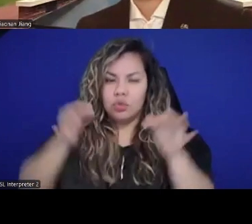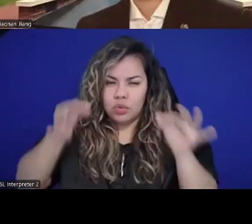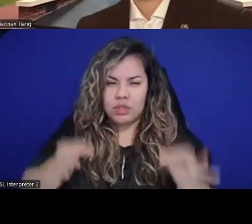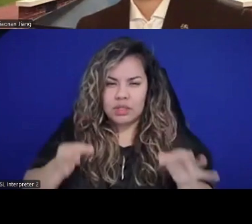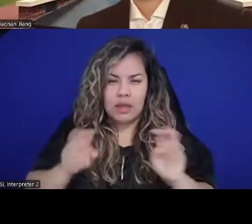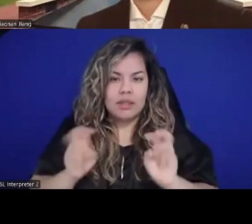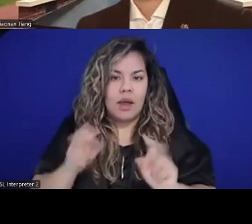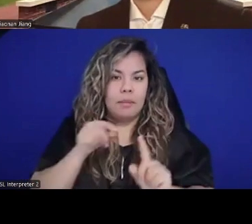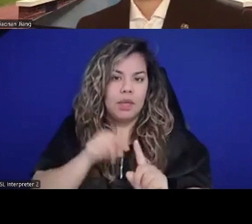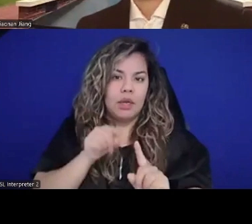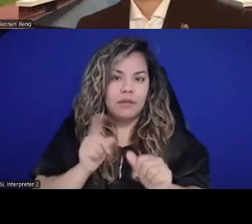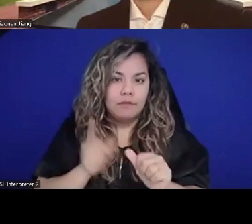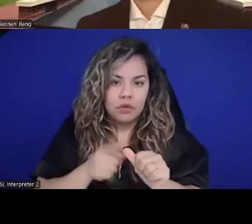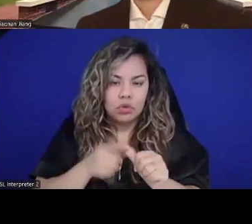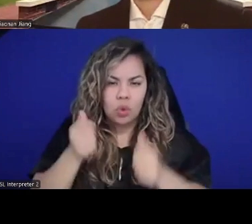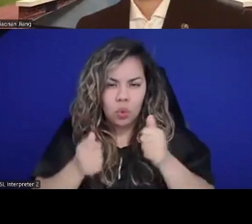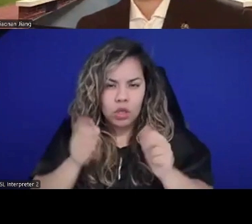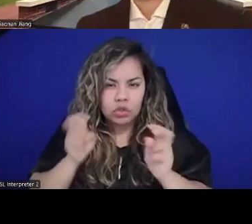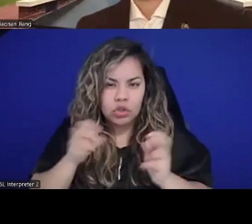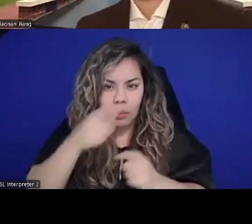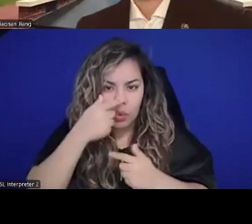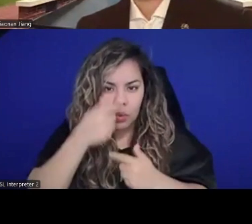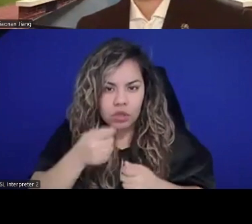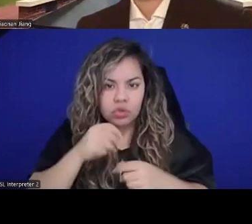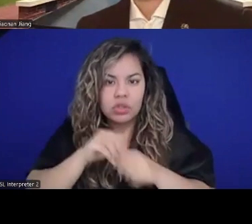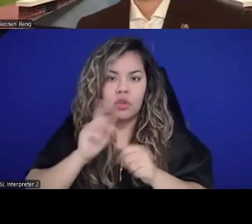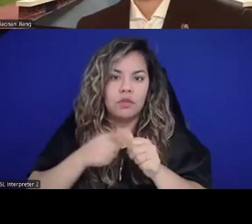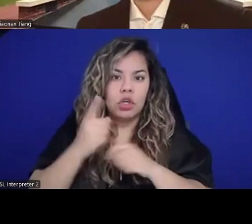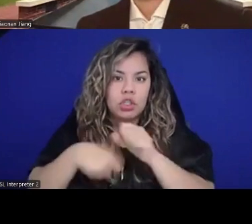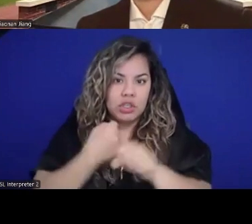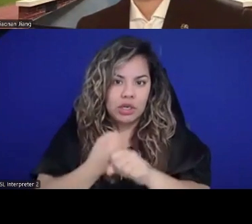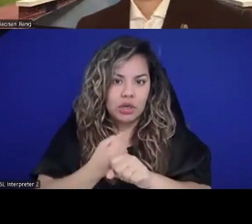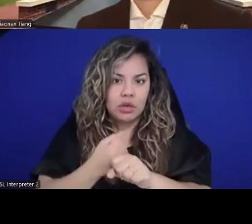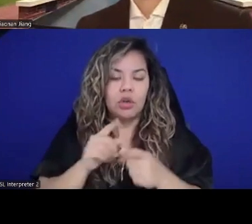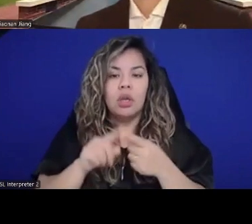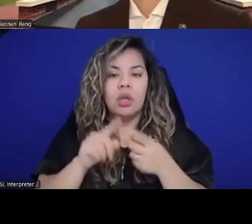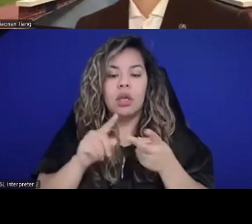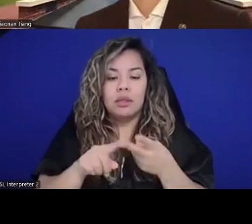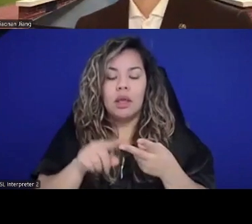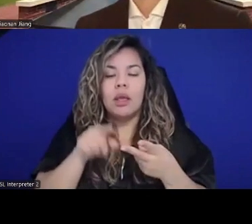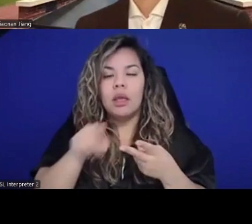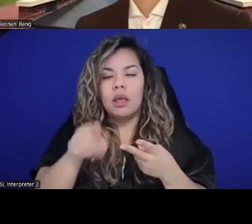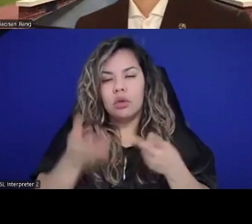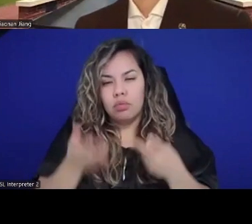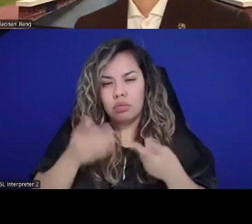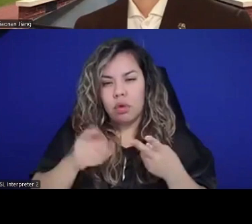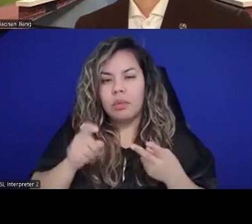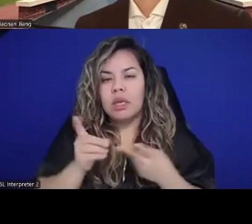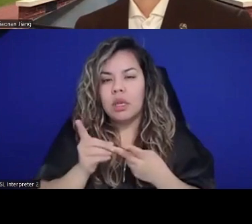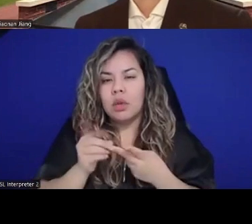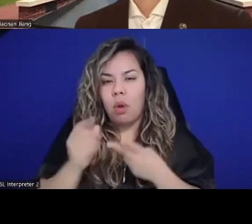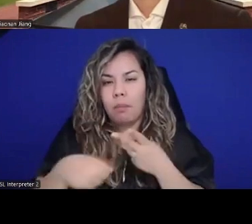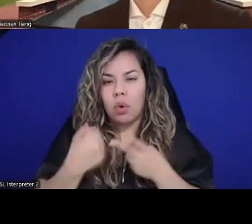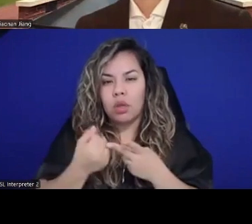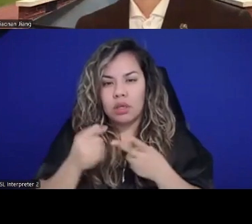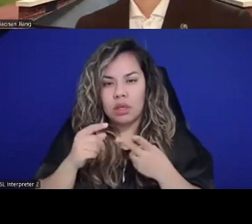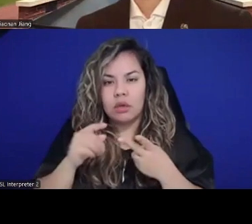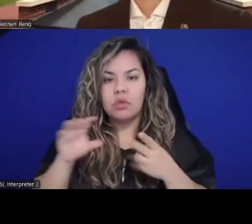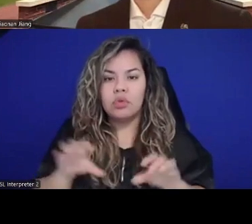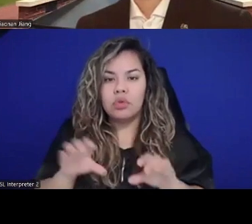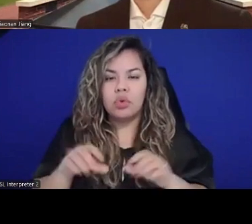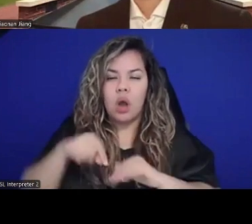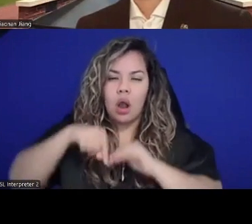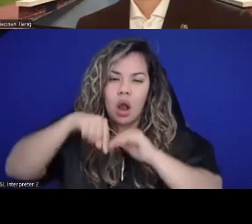you're interested in your first year, and then you will probably need another year to do a comprehensive